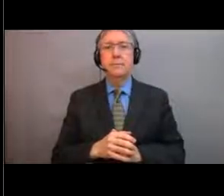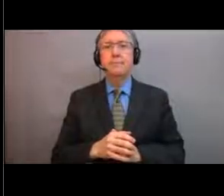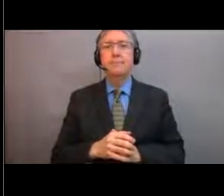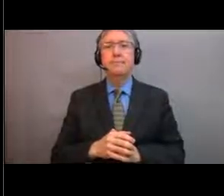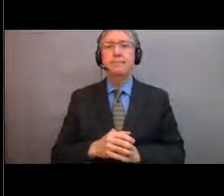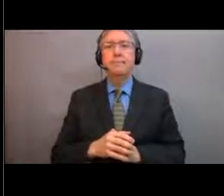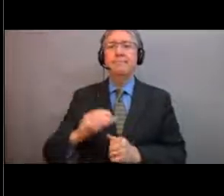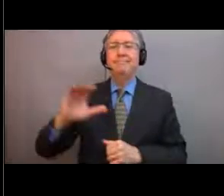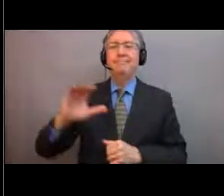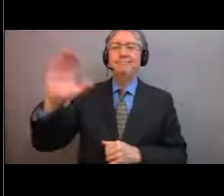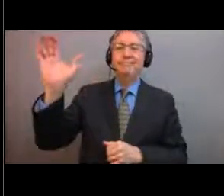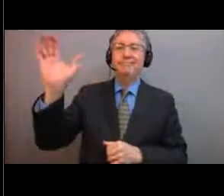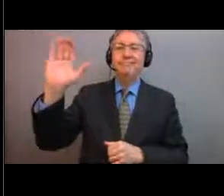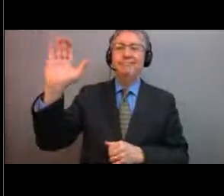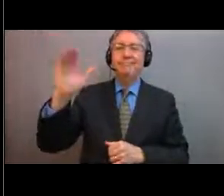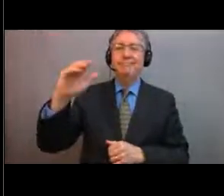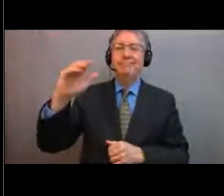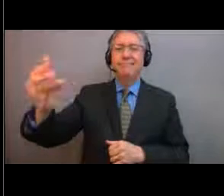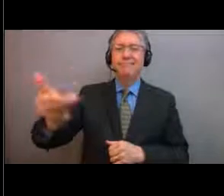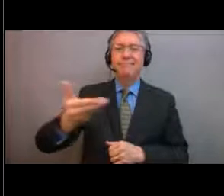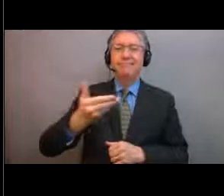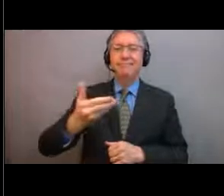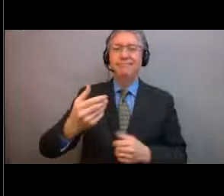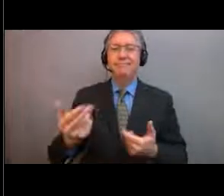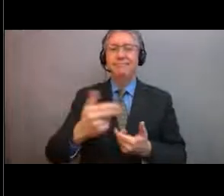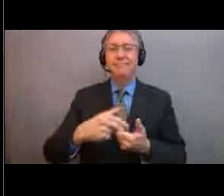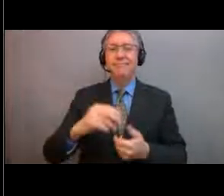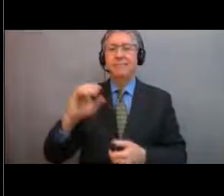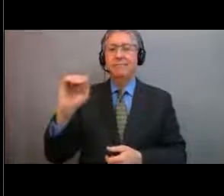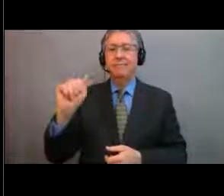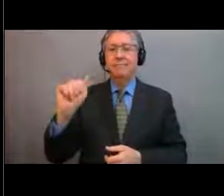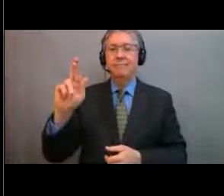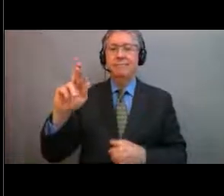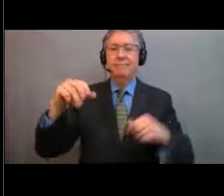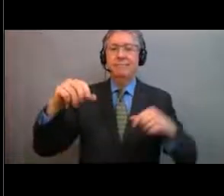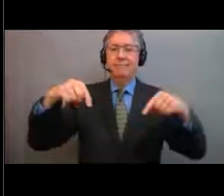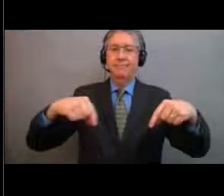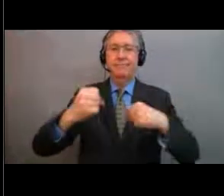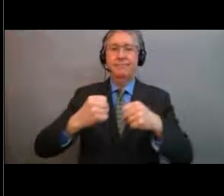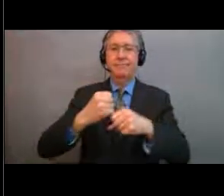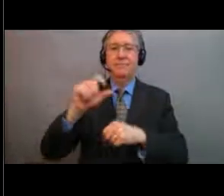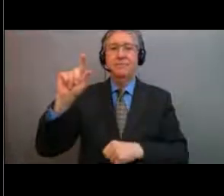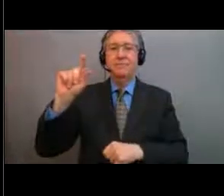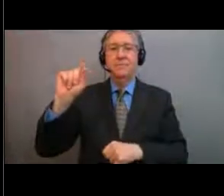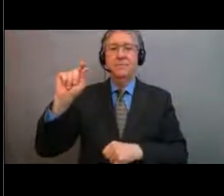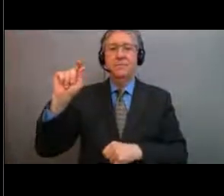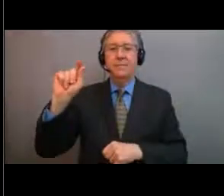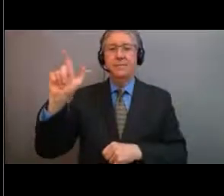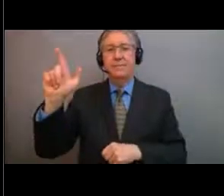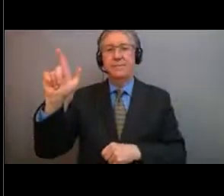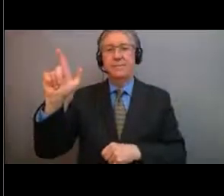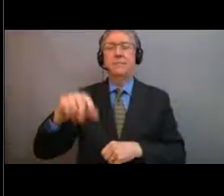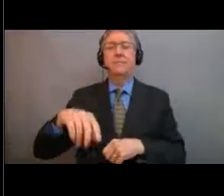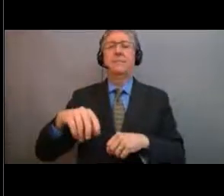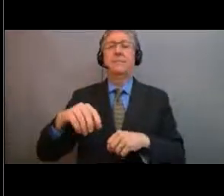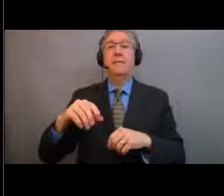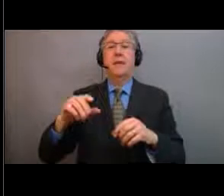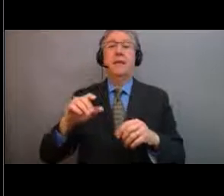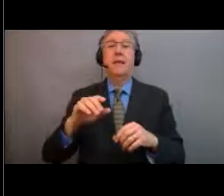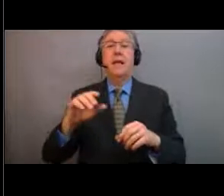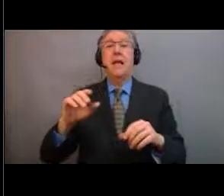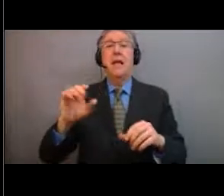Welcome and thank you for joining us for the OAR 2021 Outstanding Scientific Paper